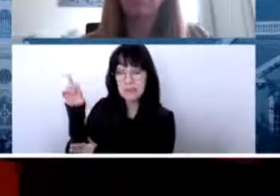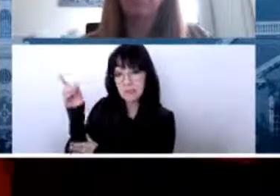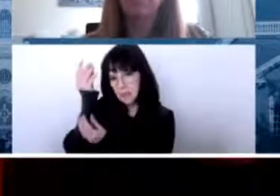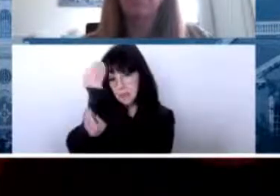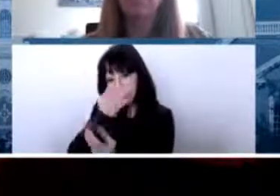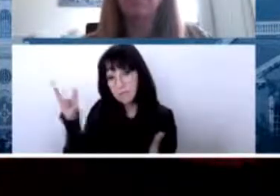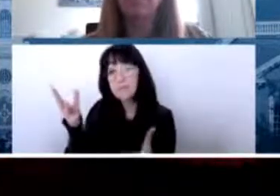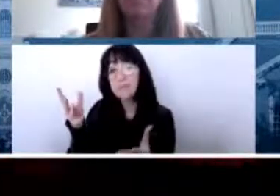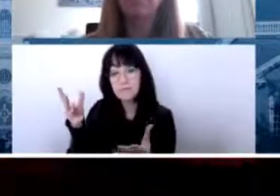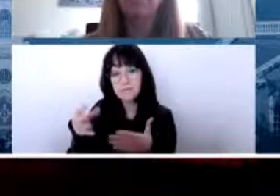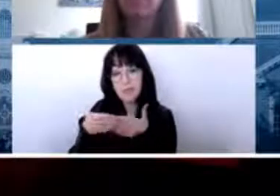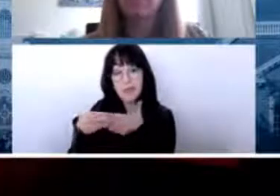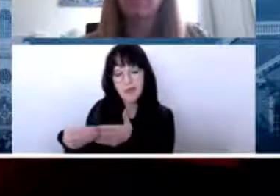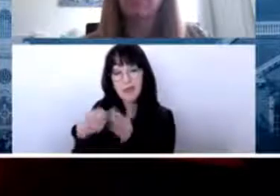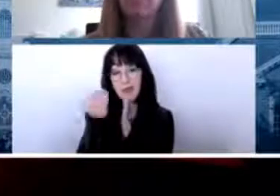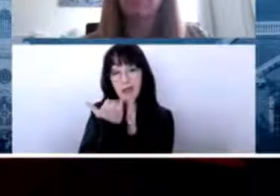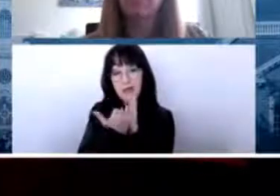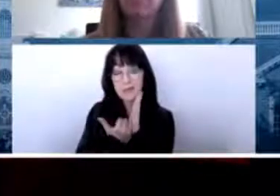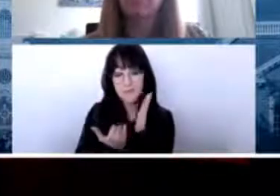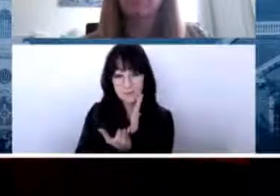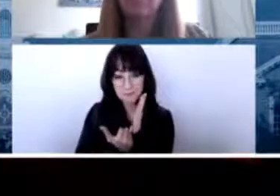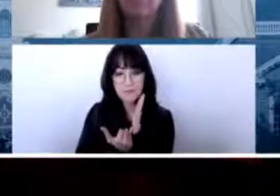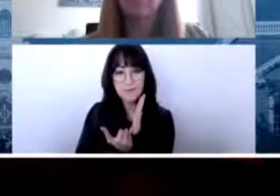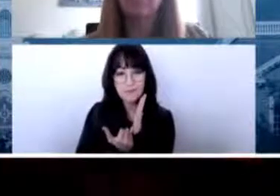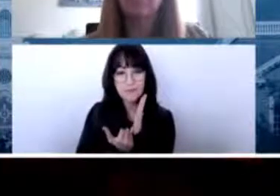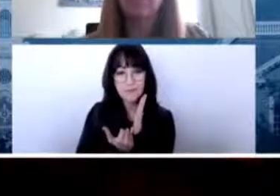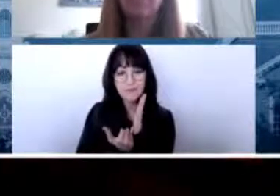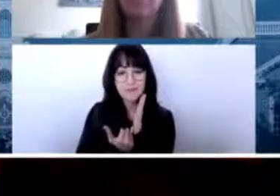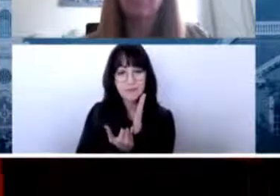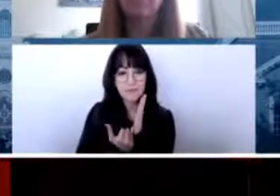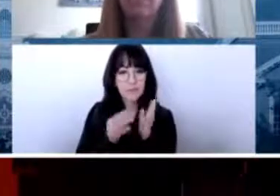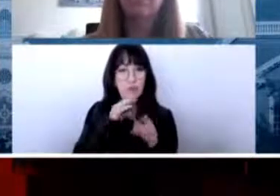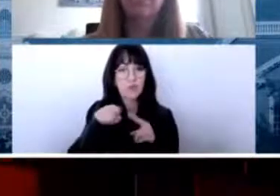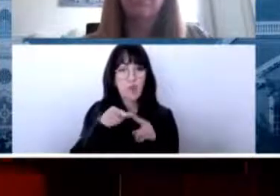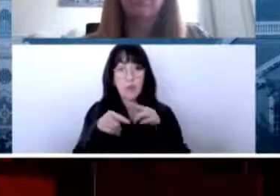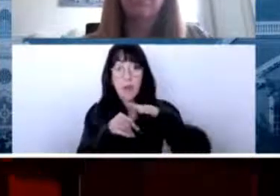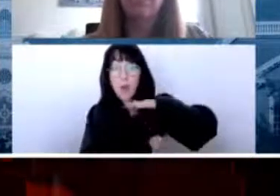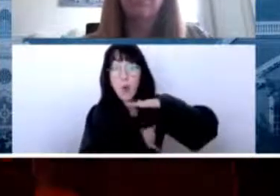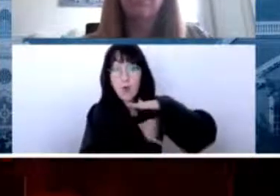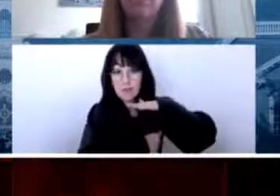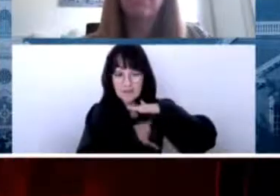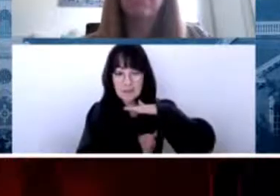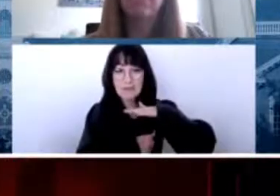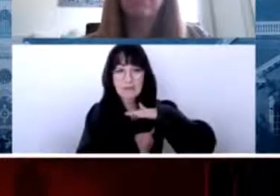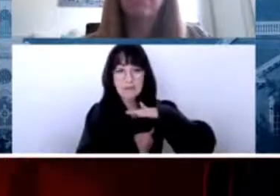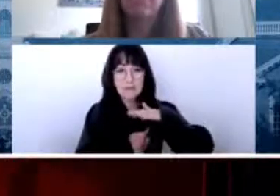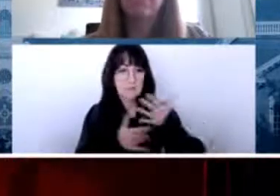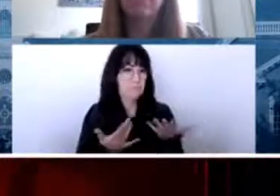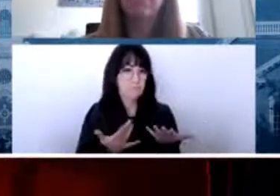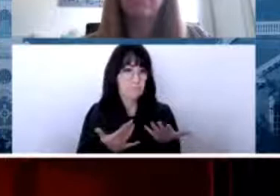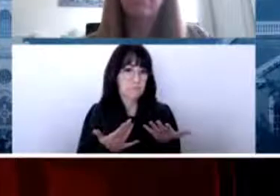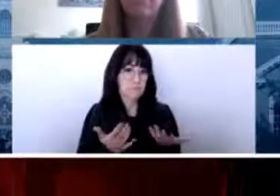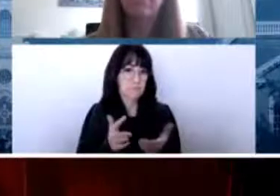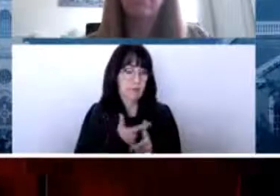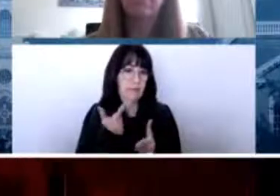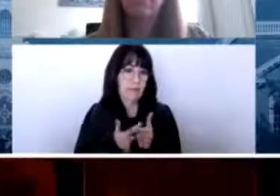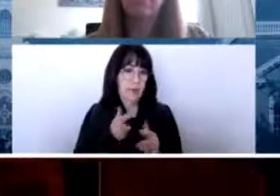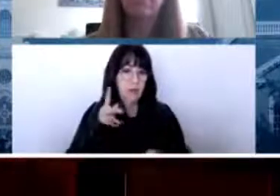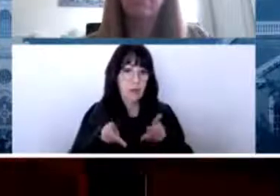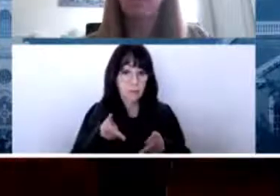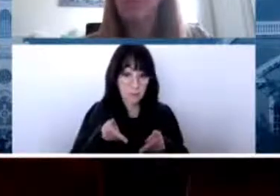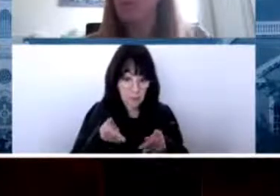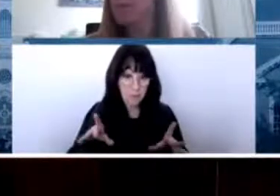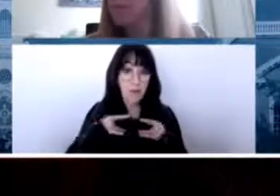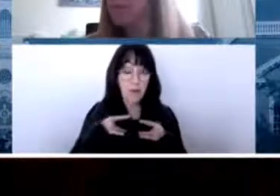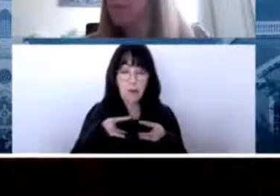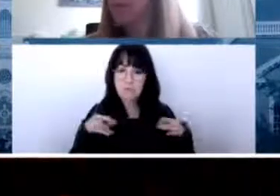that Dr. Rattay talked about around quarantine and that type of thing. But every governor, regardless of